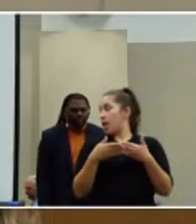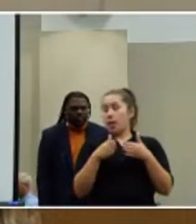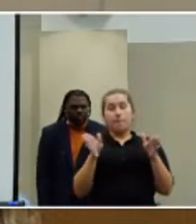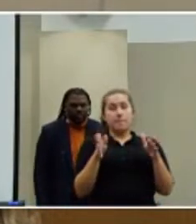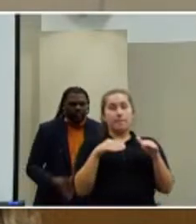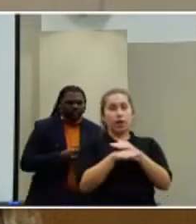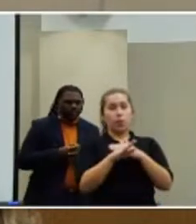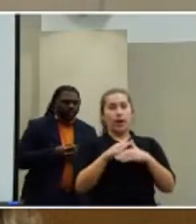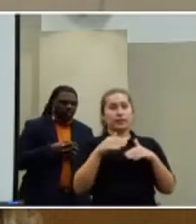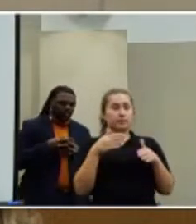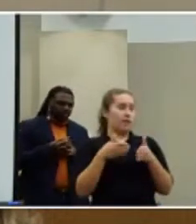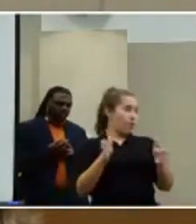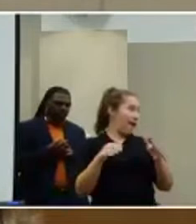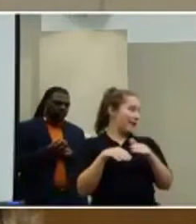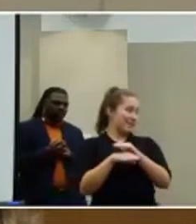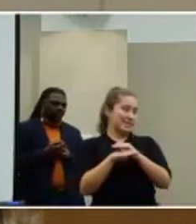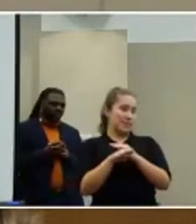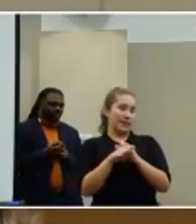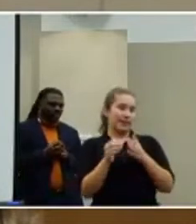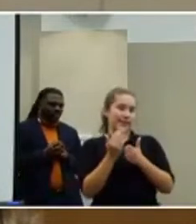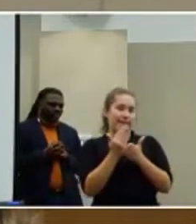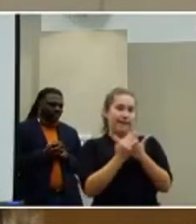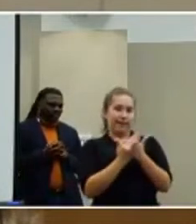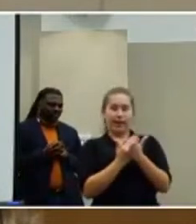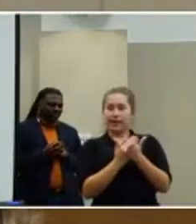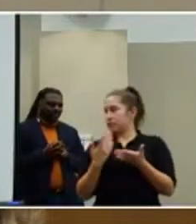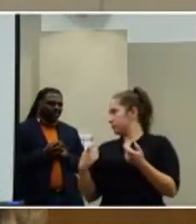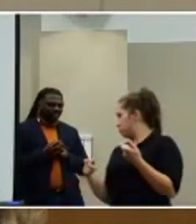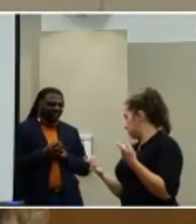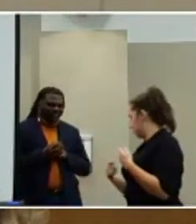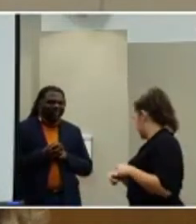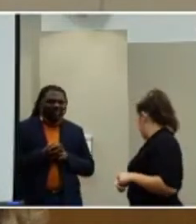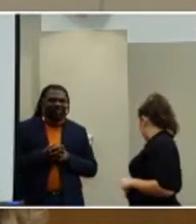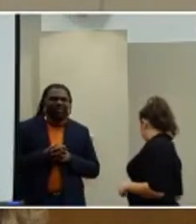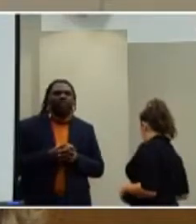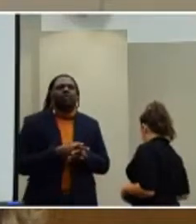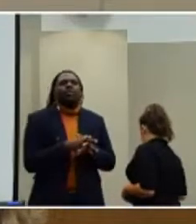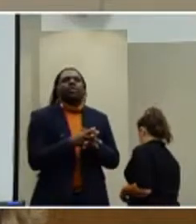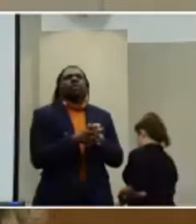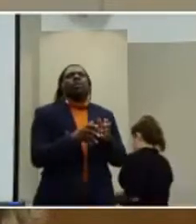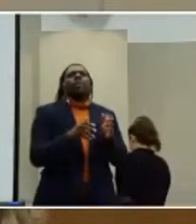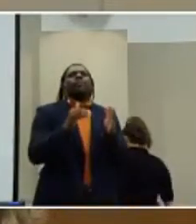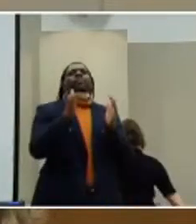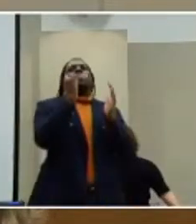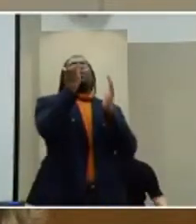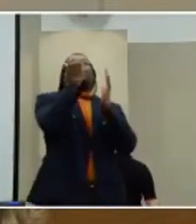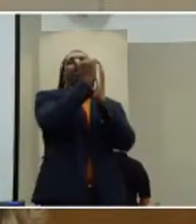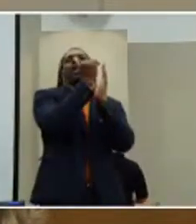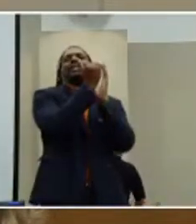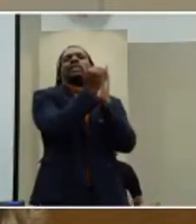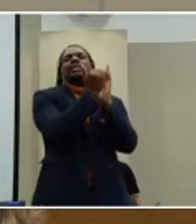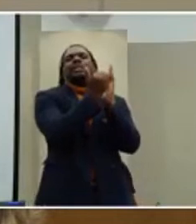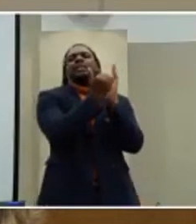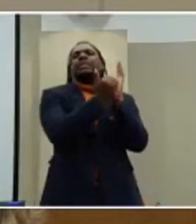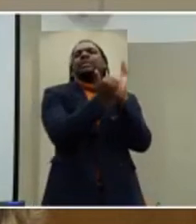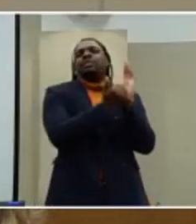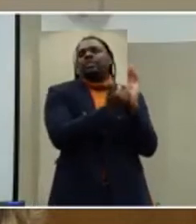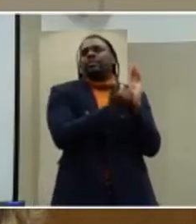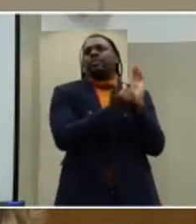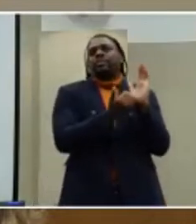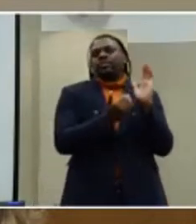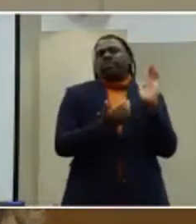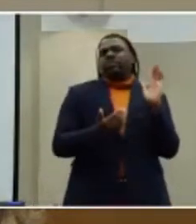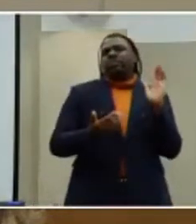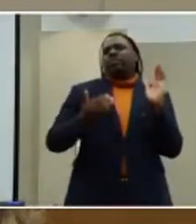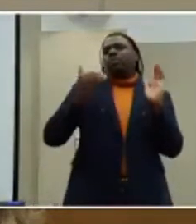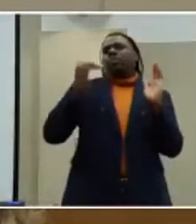accessibility guidelines. Now, I've been talking about public rights-of-way accessibility guidelines for a long time, but not for as long as they've been in